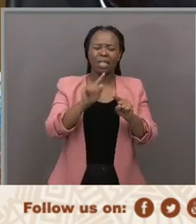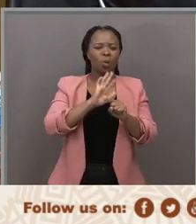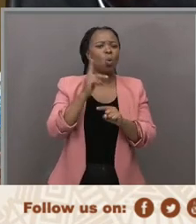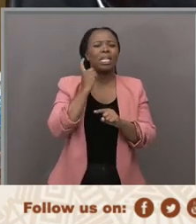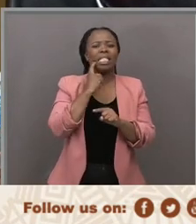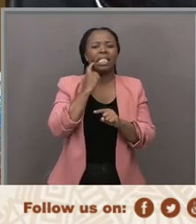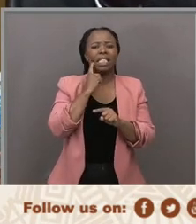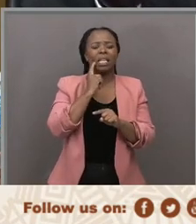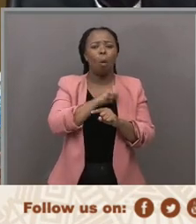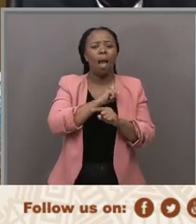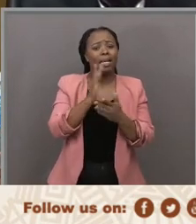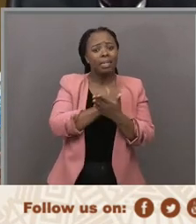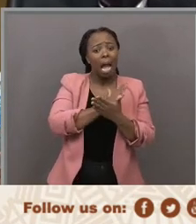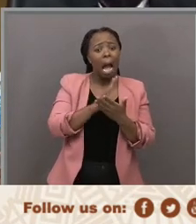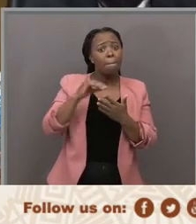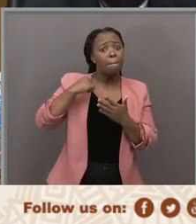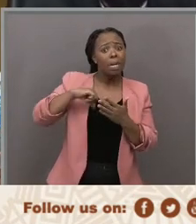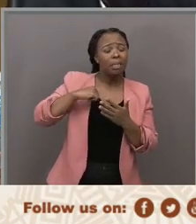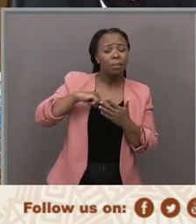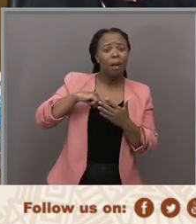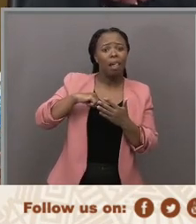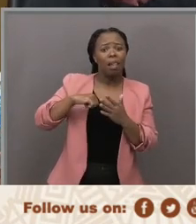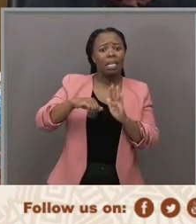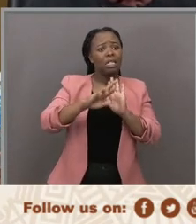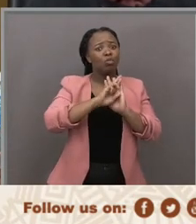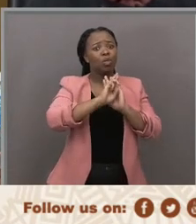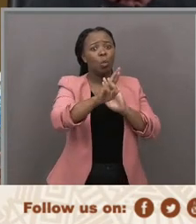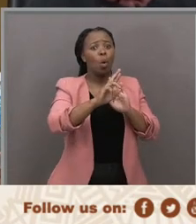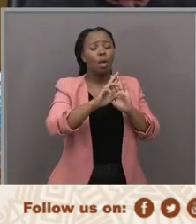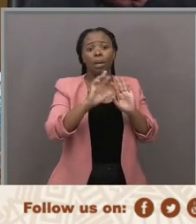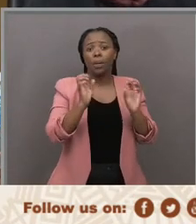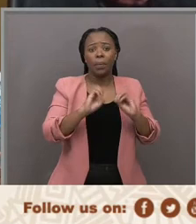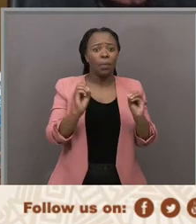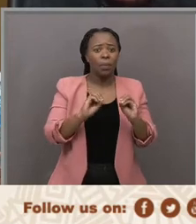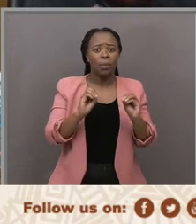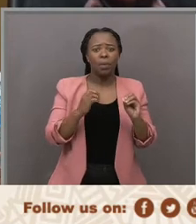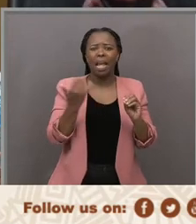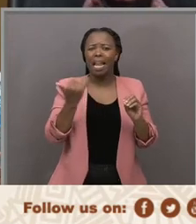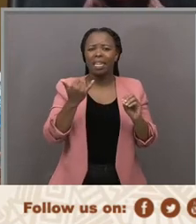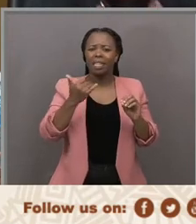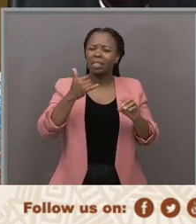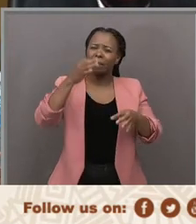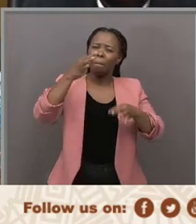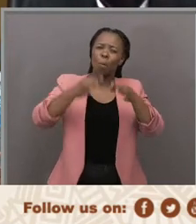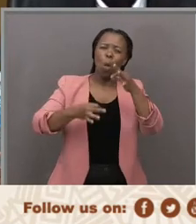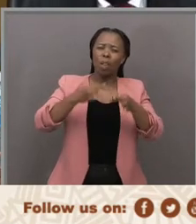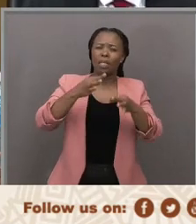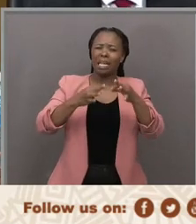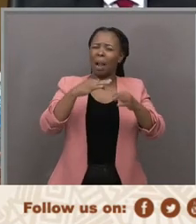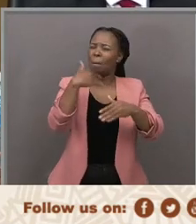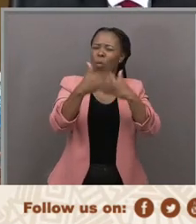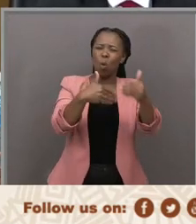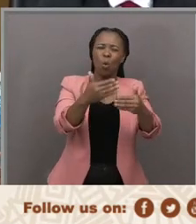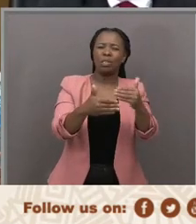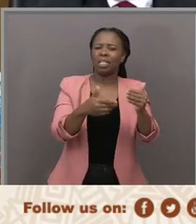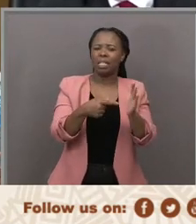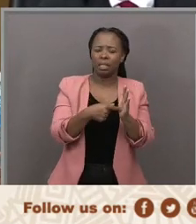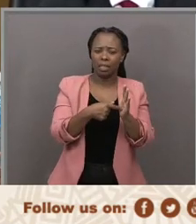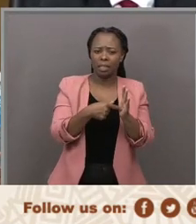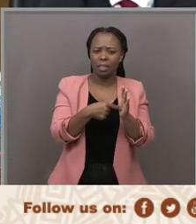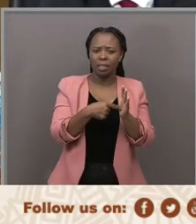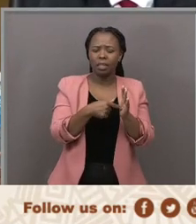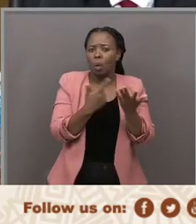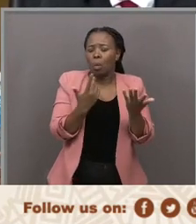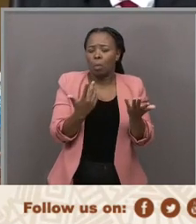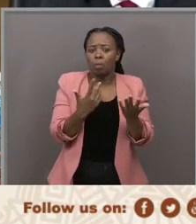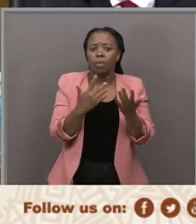our municipalities were not responsive, almost like politically sponsored land invasion processes, where people